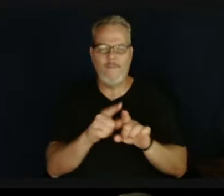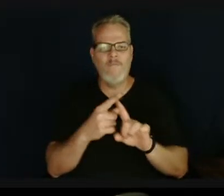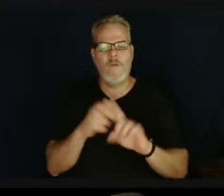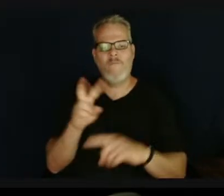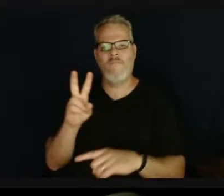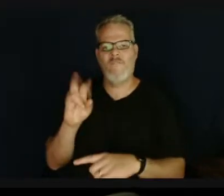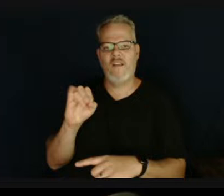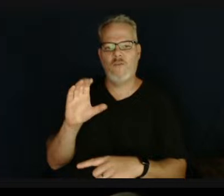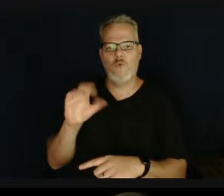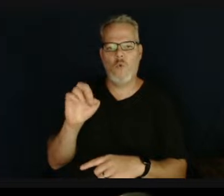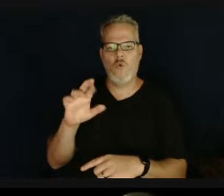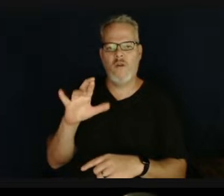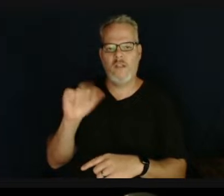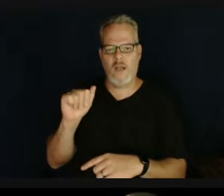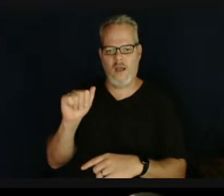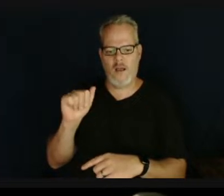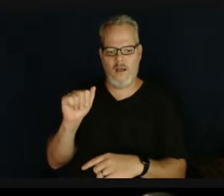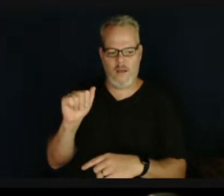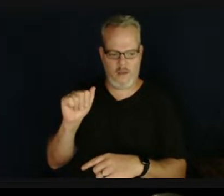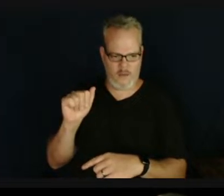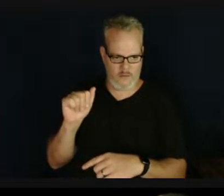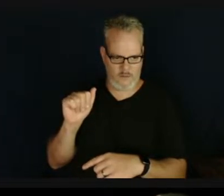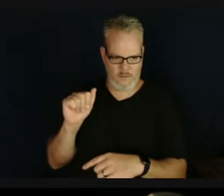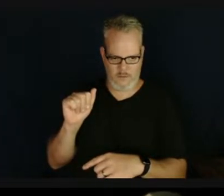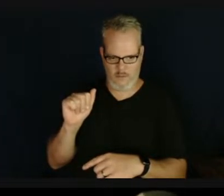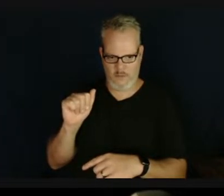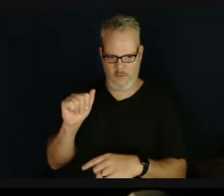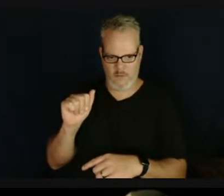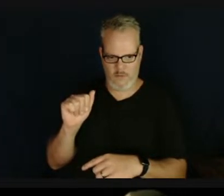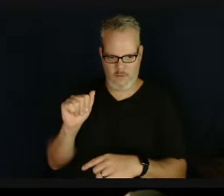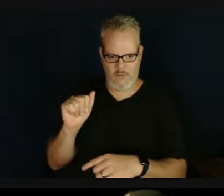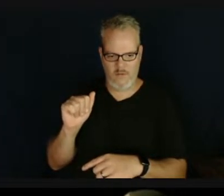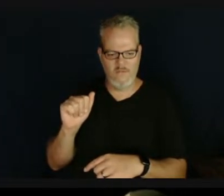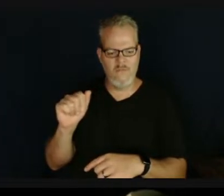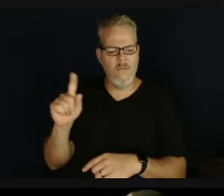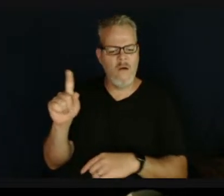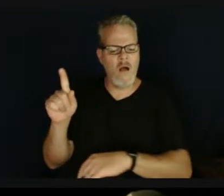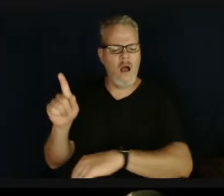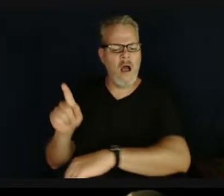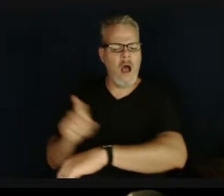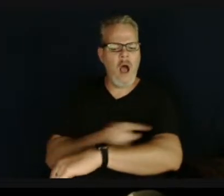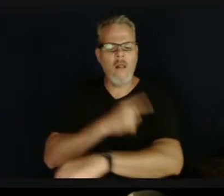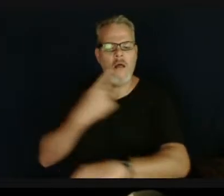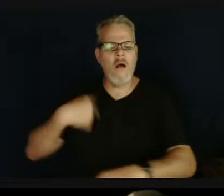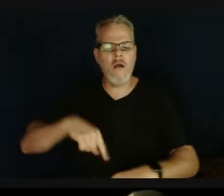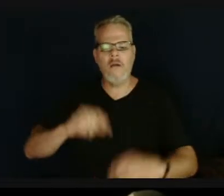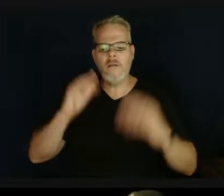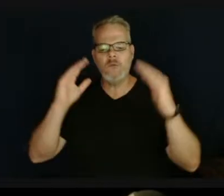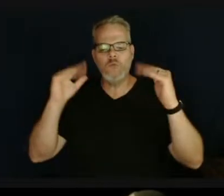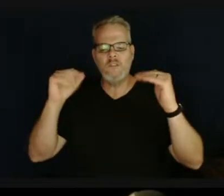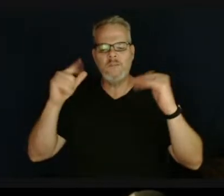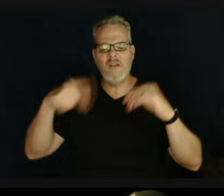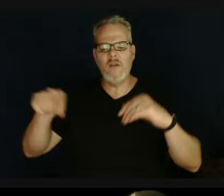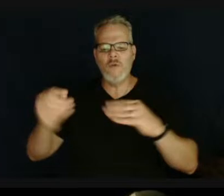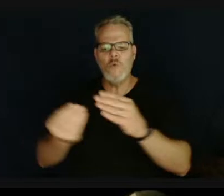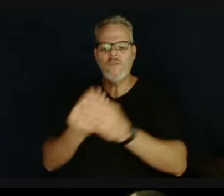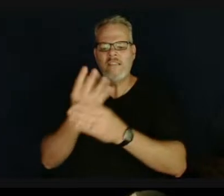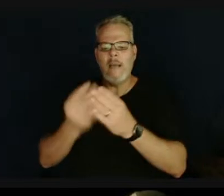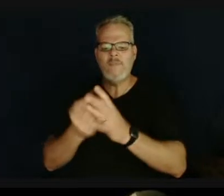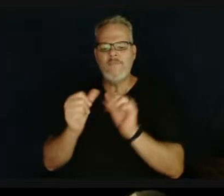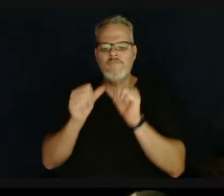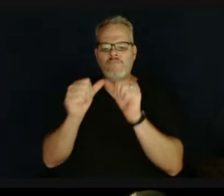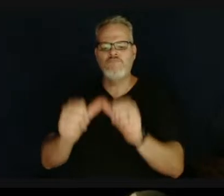Victoria, and here we go. How long can we expect those episodes to keep happening?